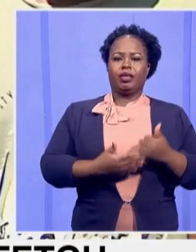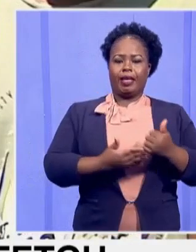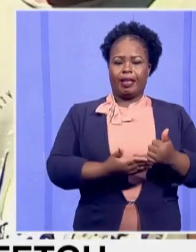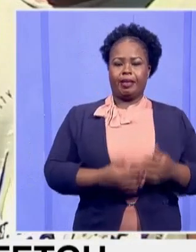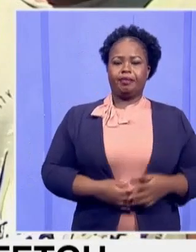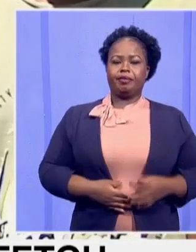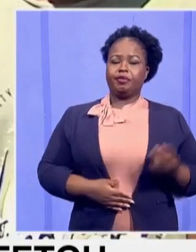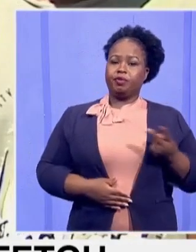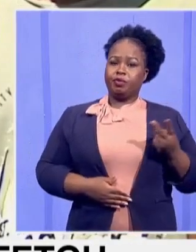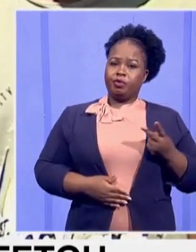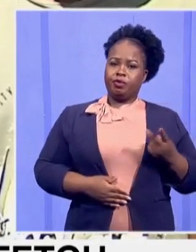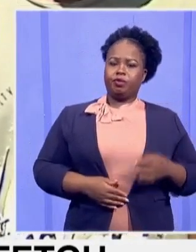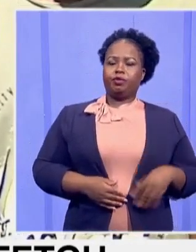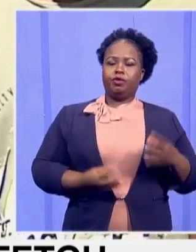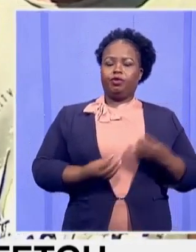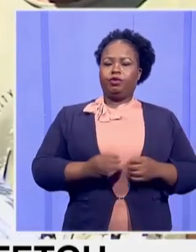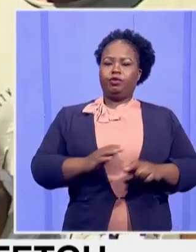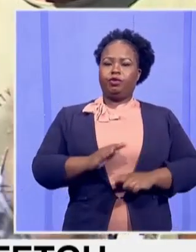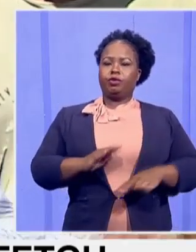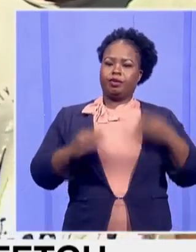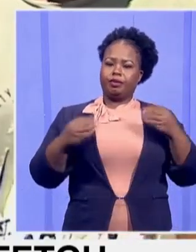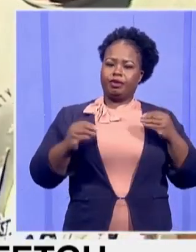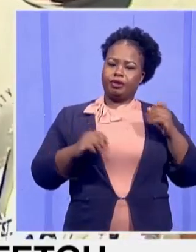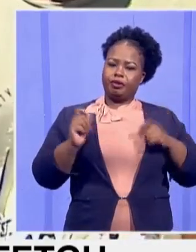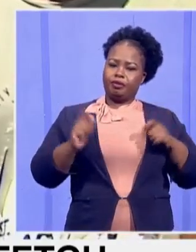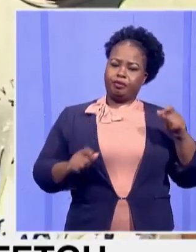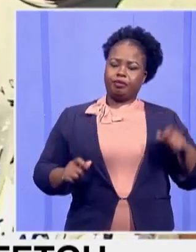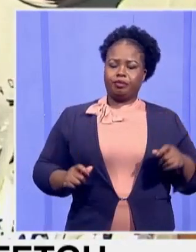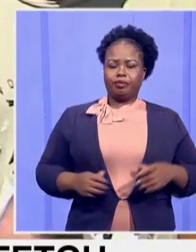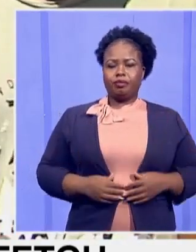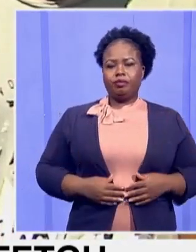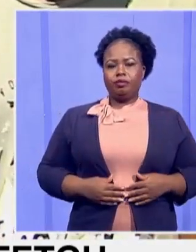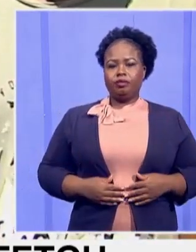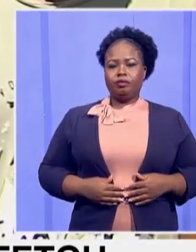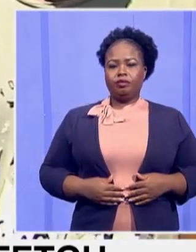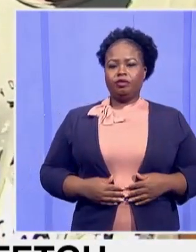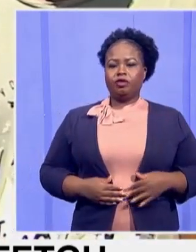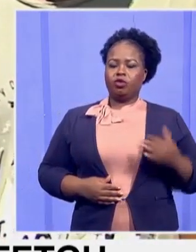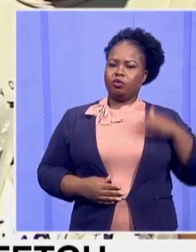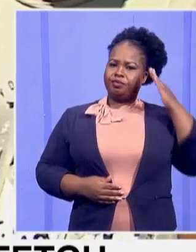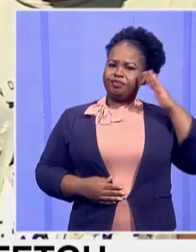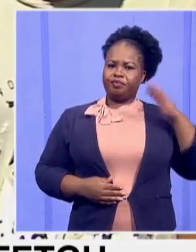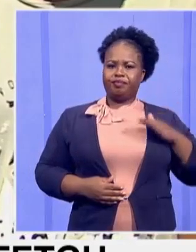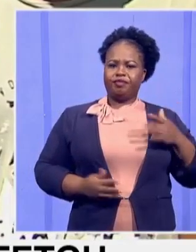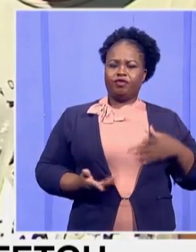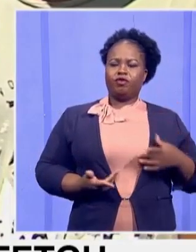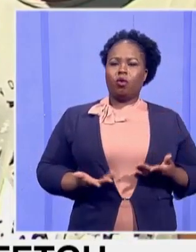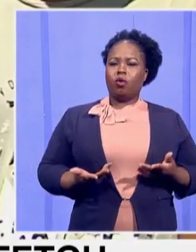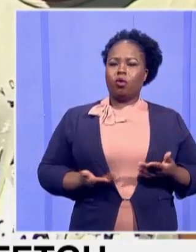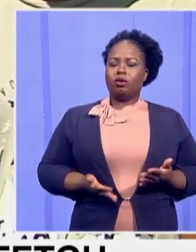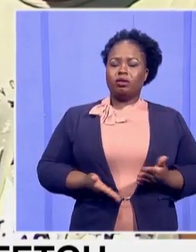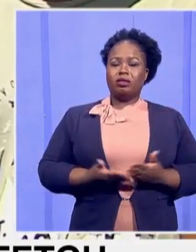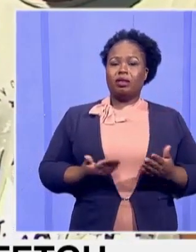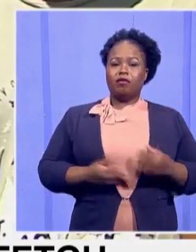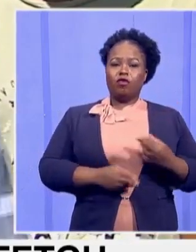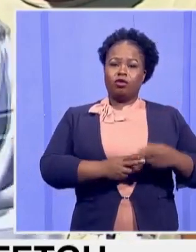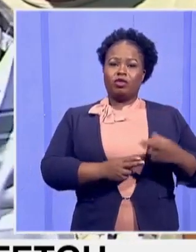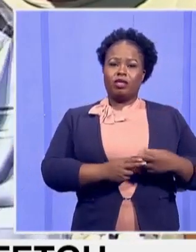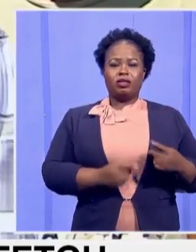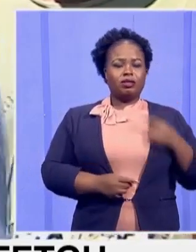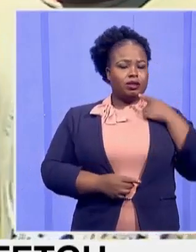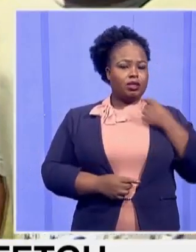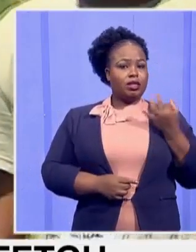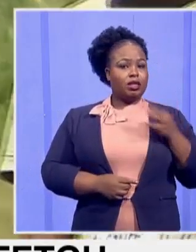spoke with some local business people here who are running your guest houses. They are saying that it has been a challenge for the past 3